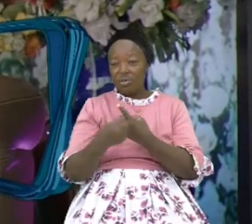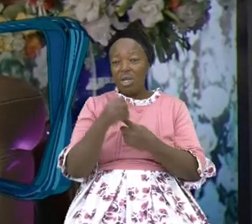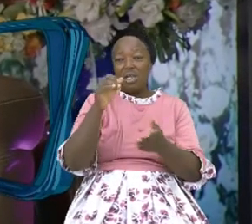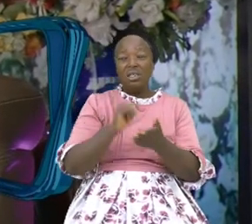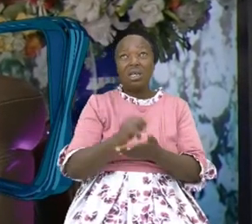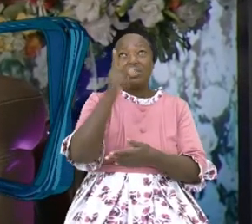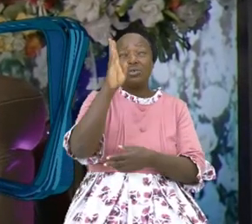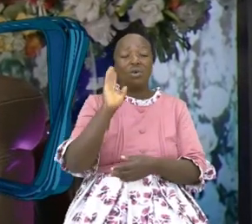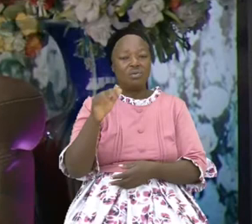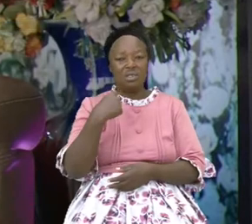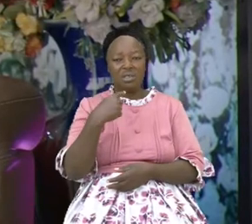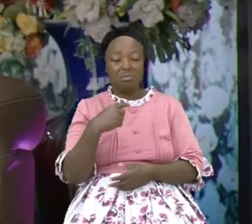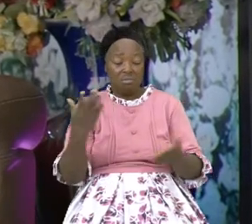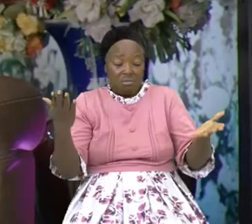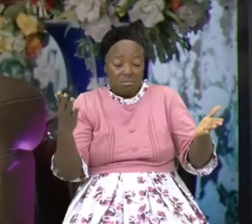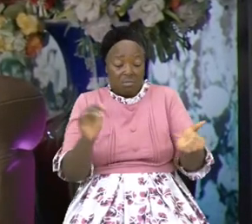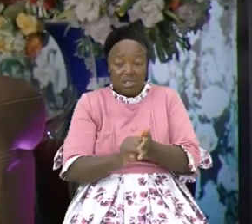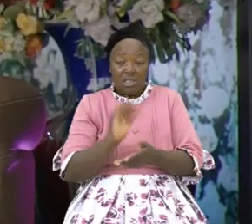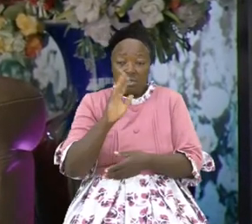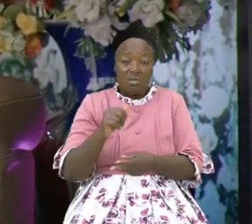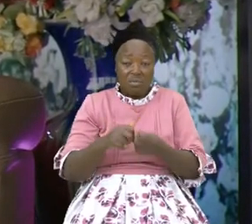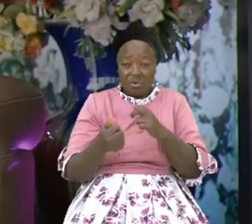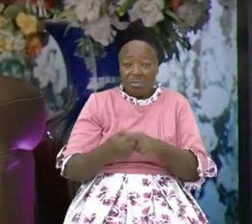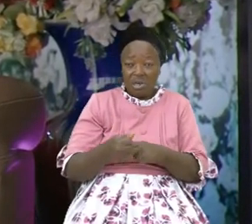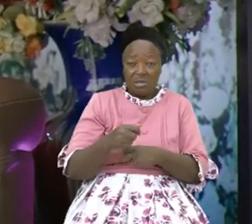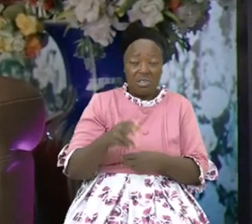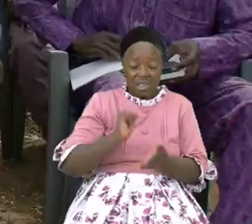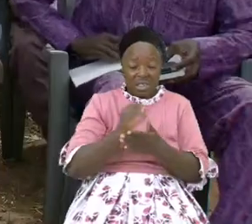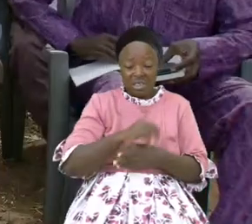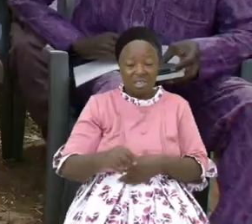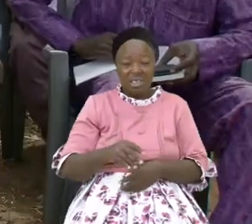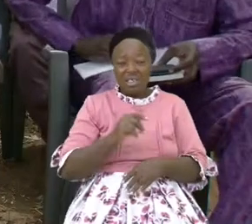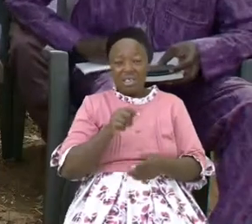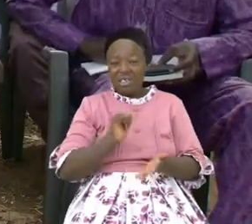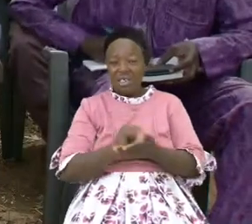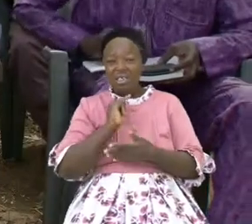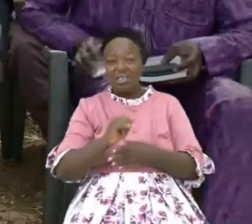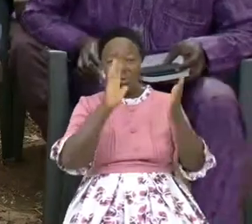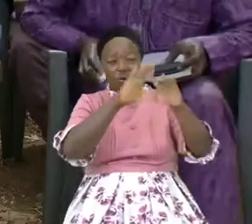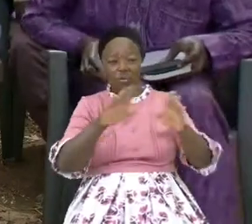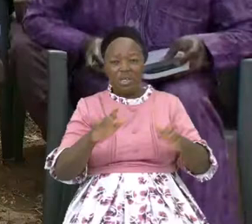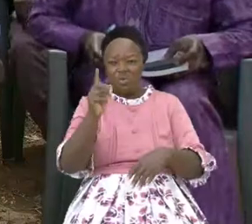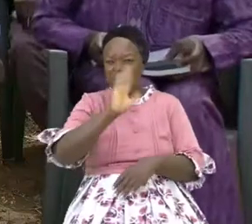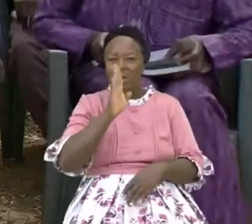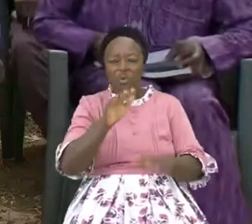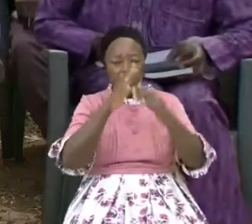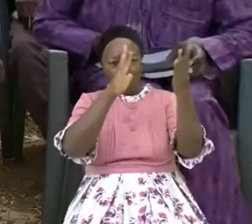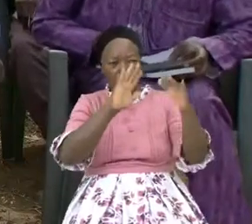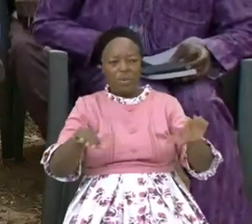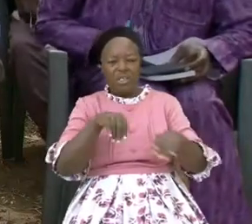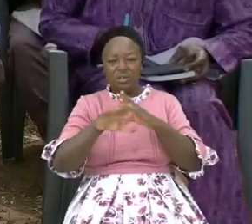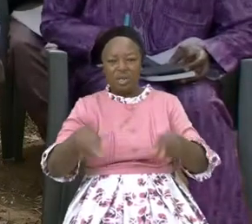God will say, that's hopeless. You'll never be hopeless in your life. because you come and you